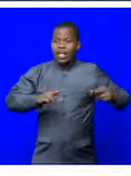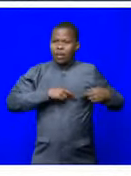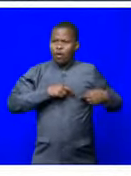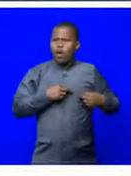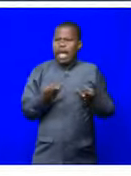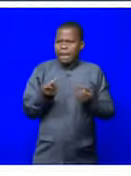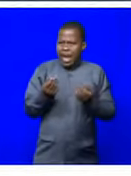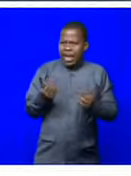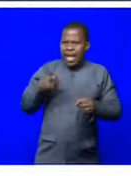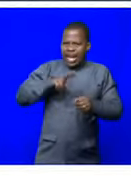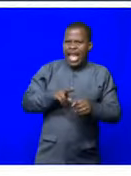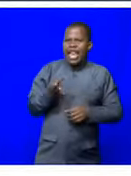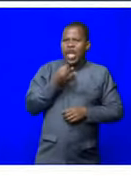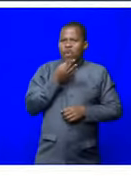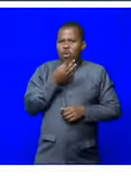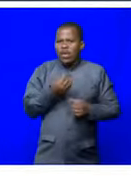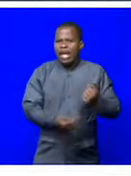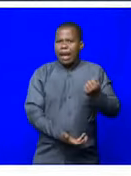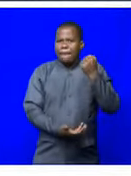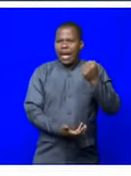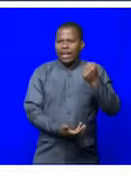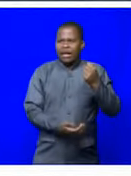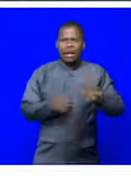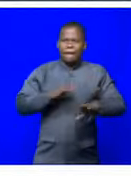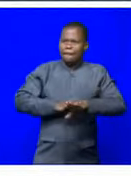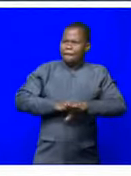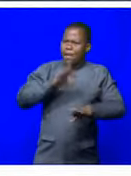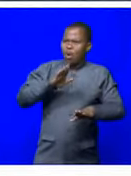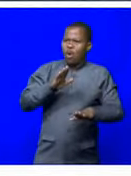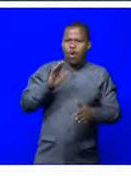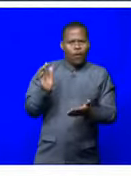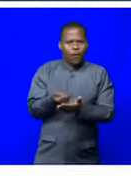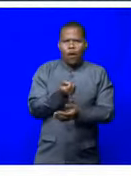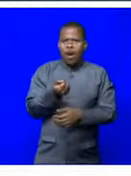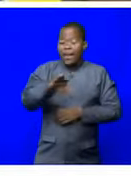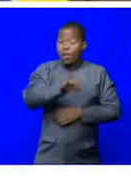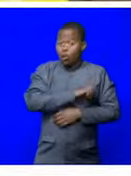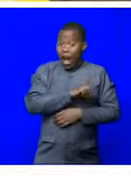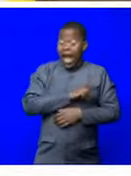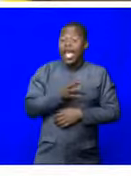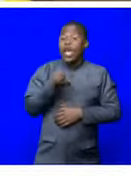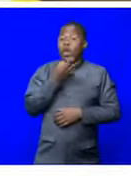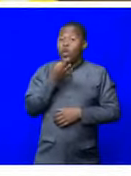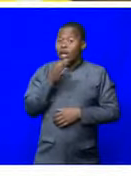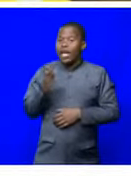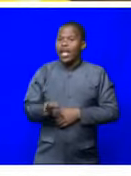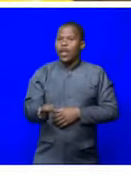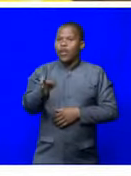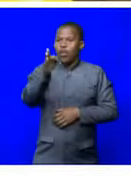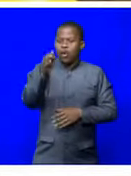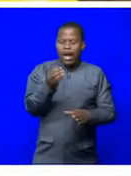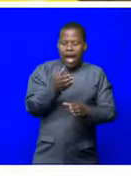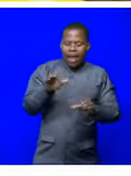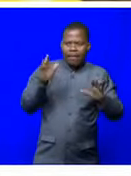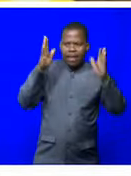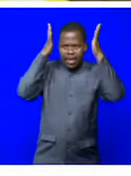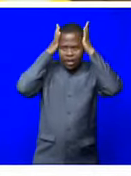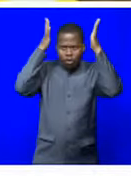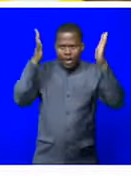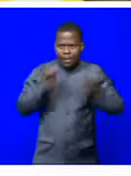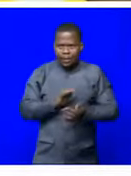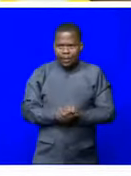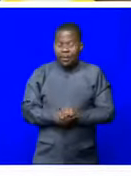i budget ye youth ase bay consider this is the future of the country. Ngabota CEO ukuthi